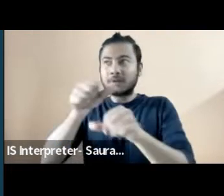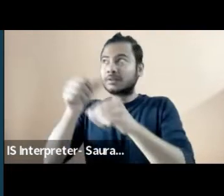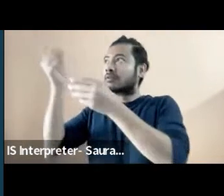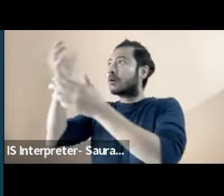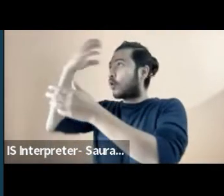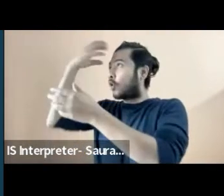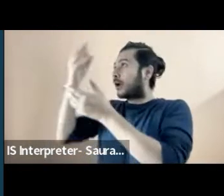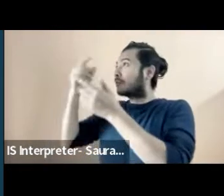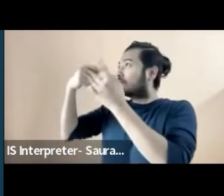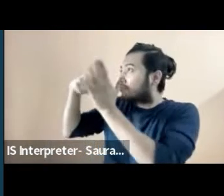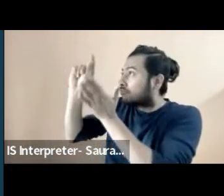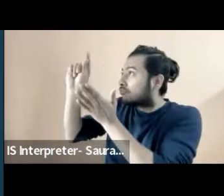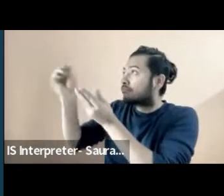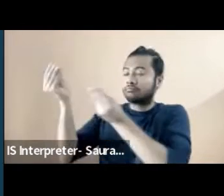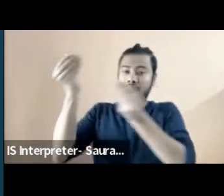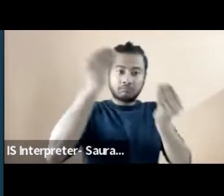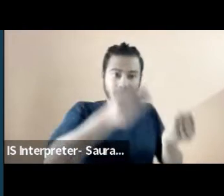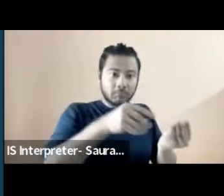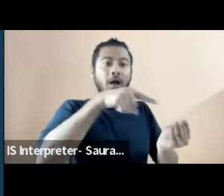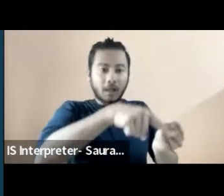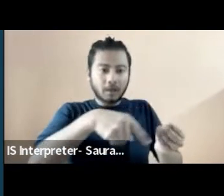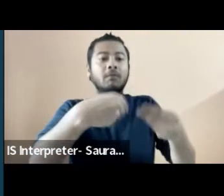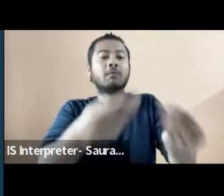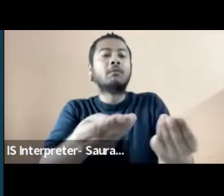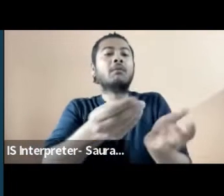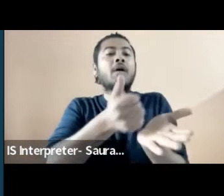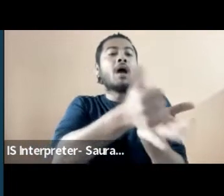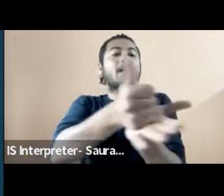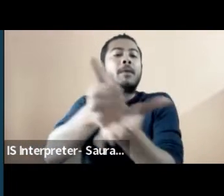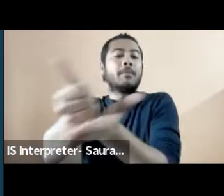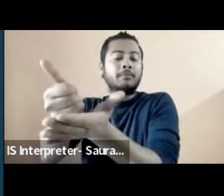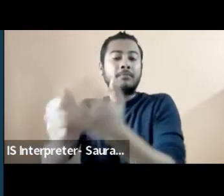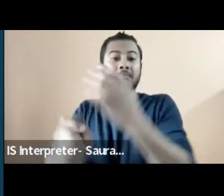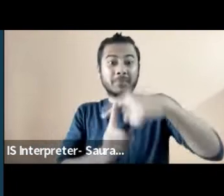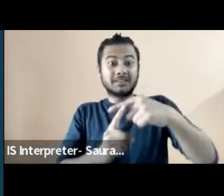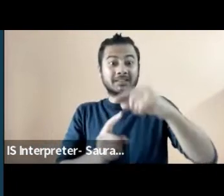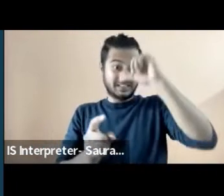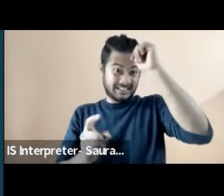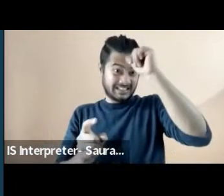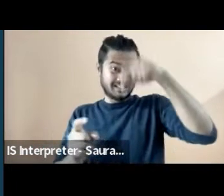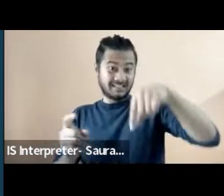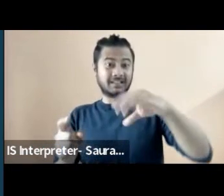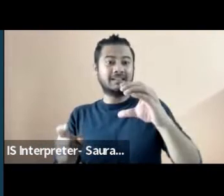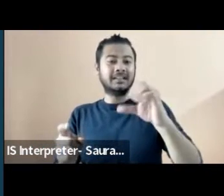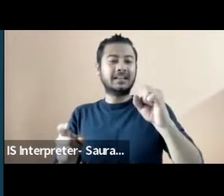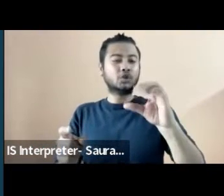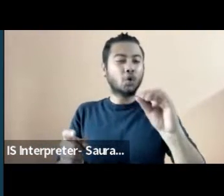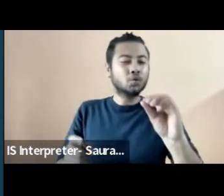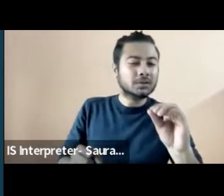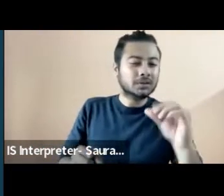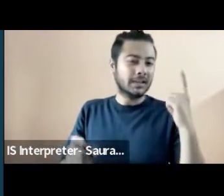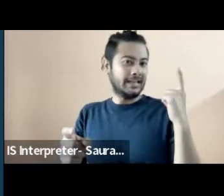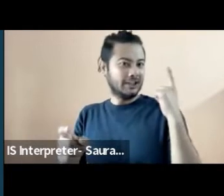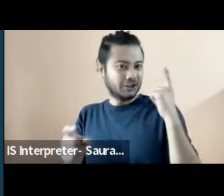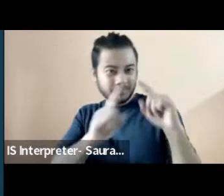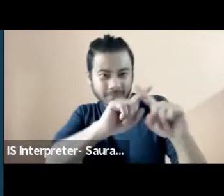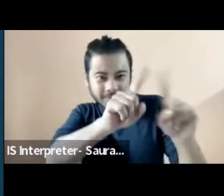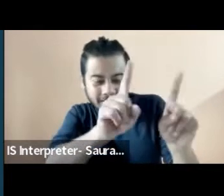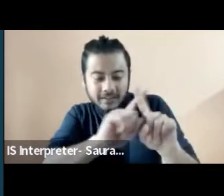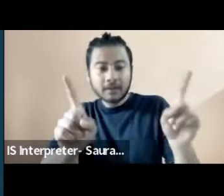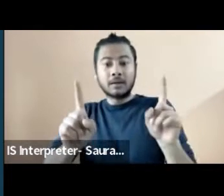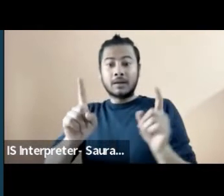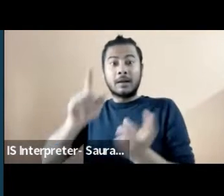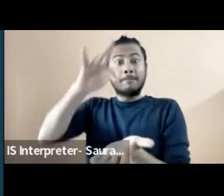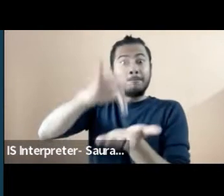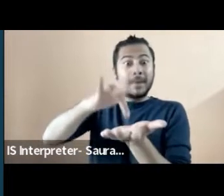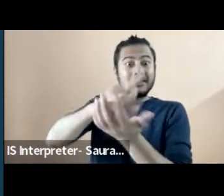very specific to India, like civil society, leadership, democratic spaces, space for diverse political mobilization,